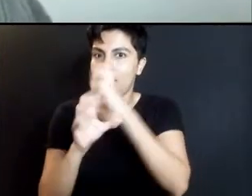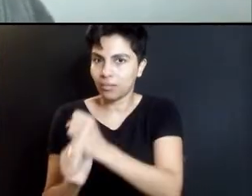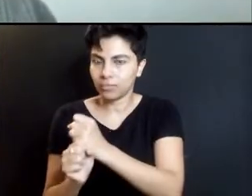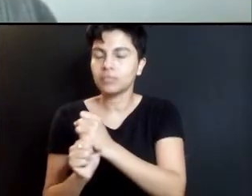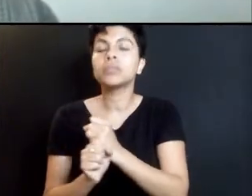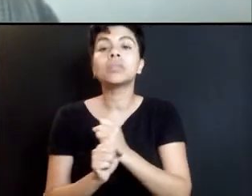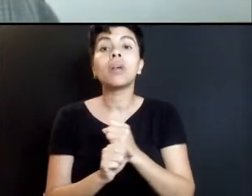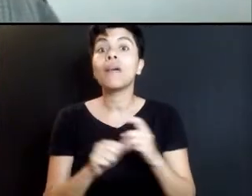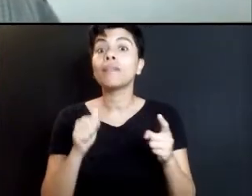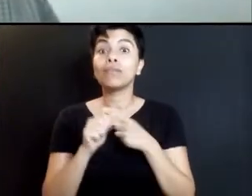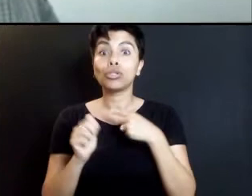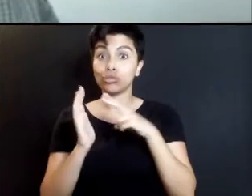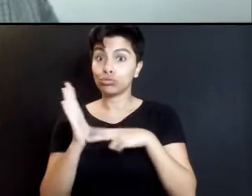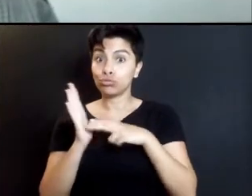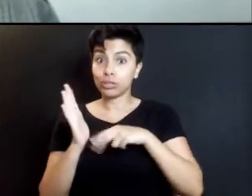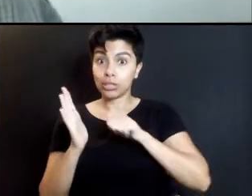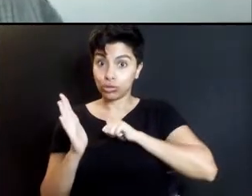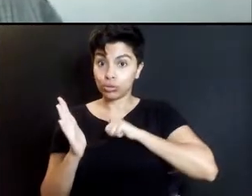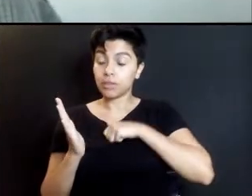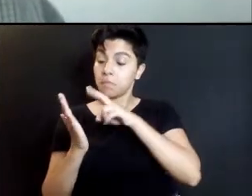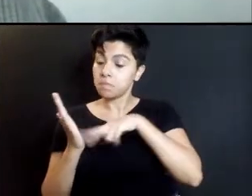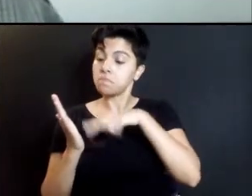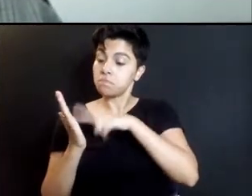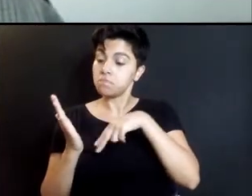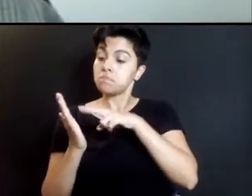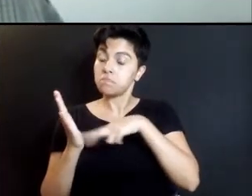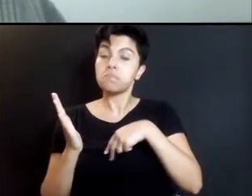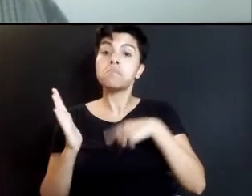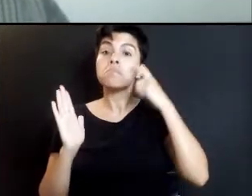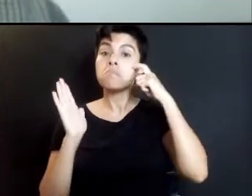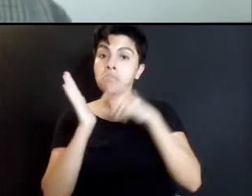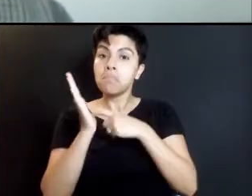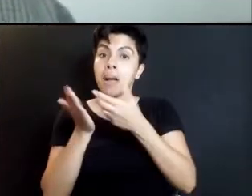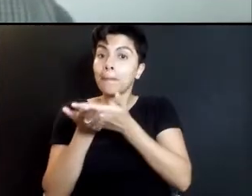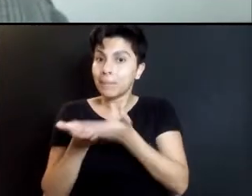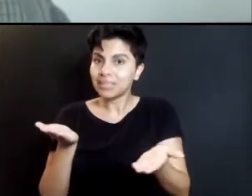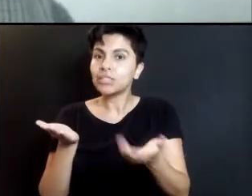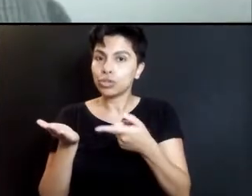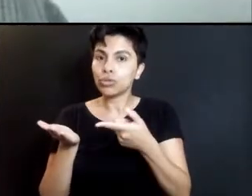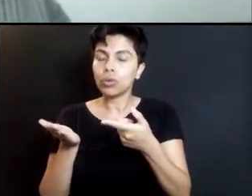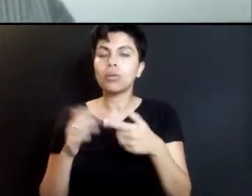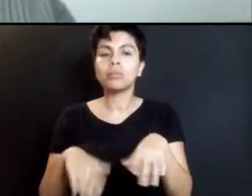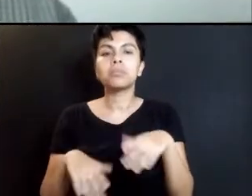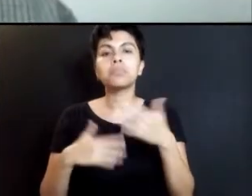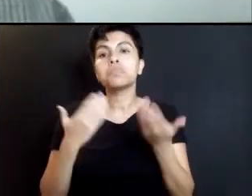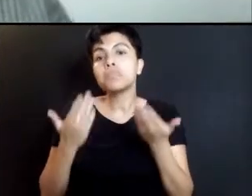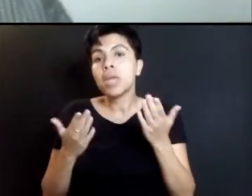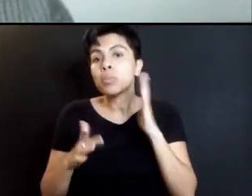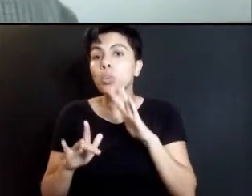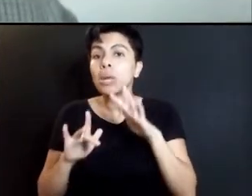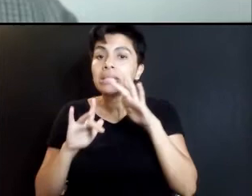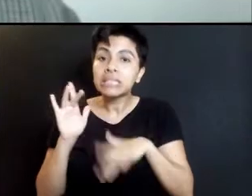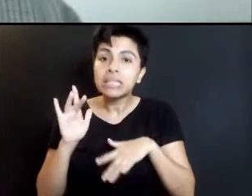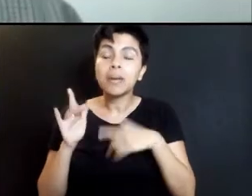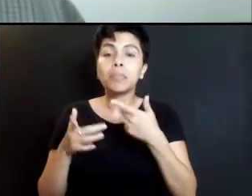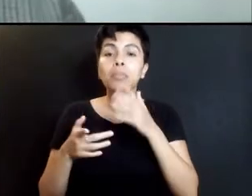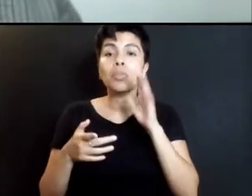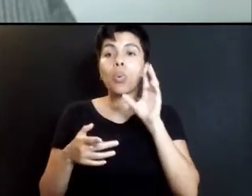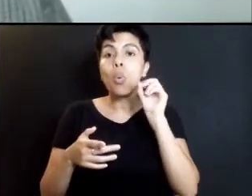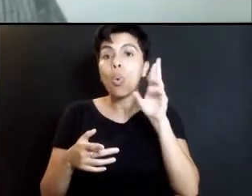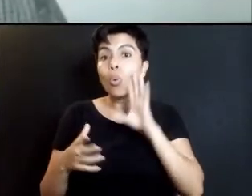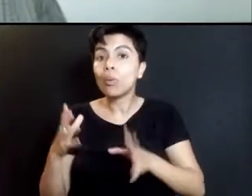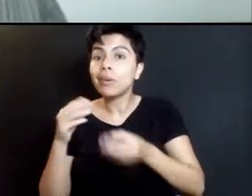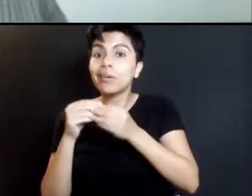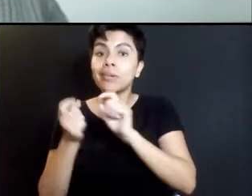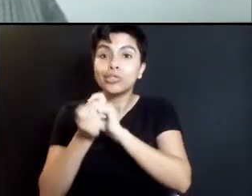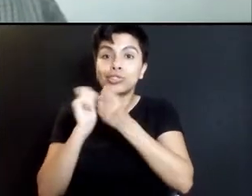read the book yourself and make sure you spot material you might want to skip or use or change at